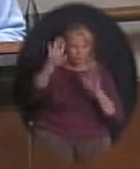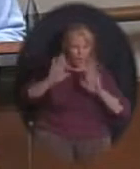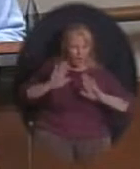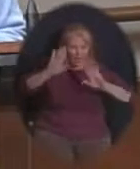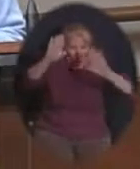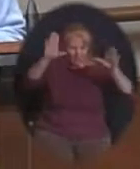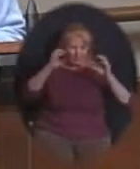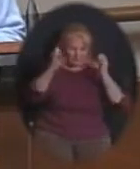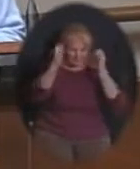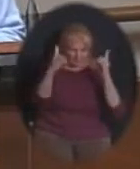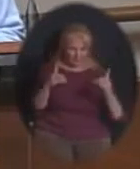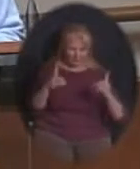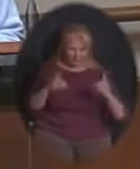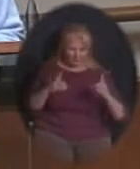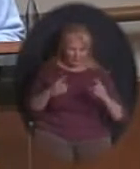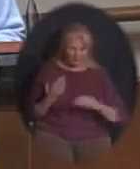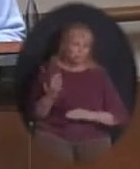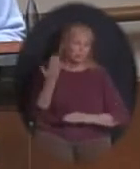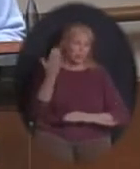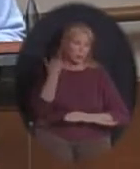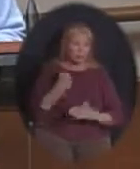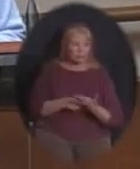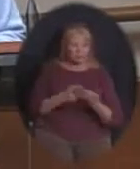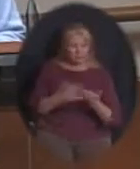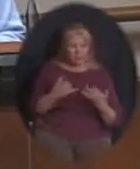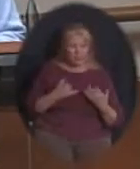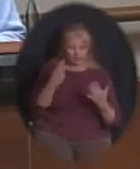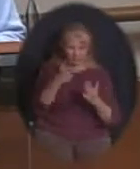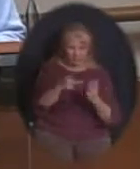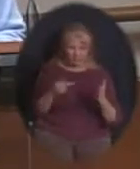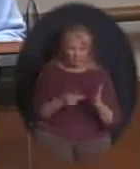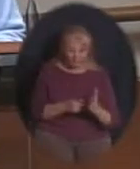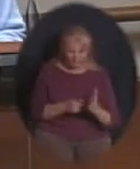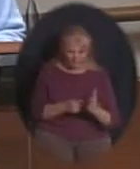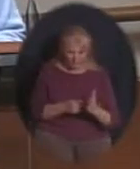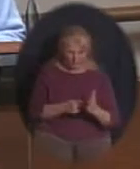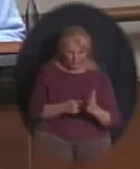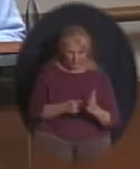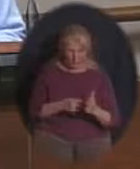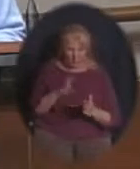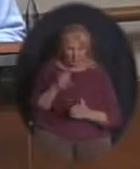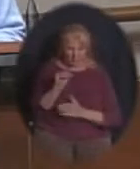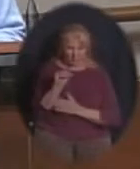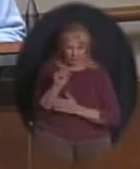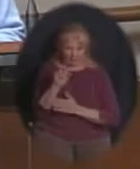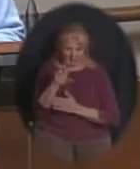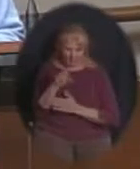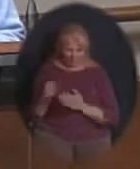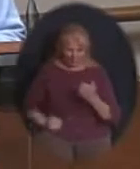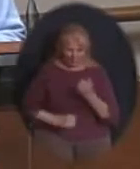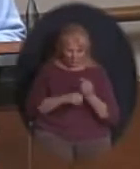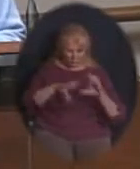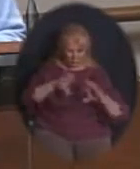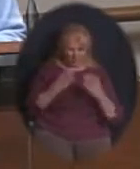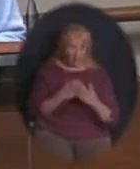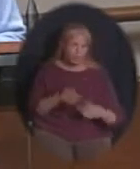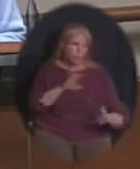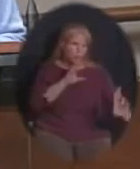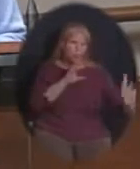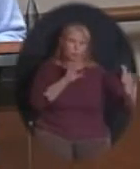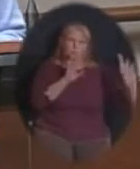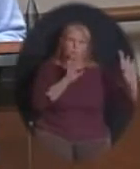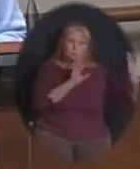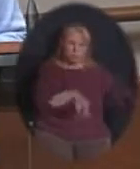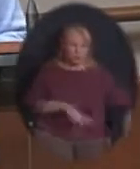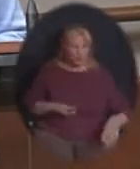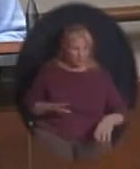this proposal this week at our Booster Club meeting. I'm the president of the Sunnyside Booster Club, and the response was overwhelmingly positive. Not